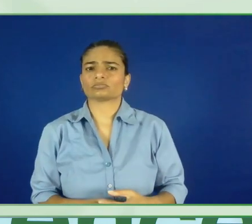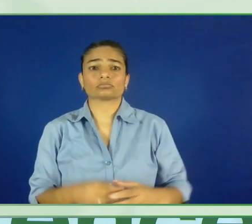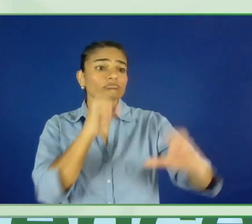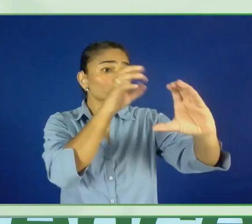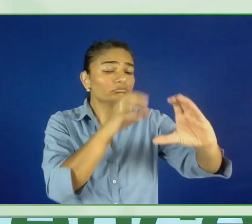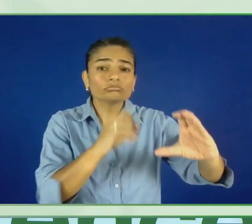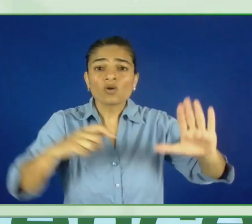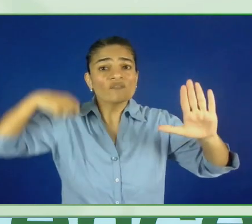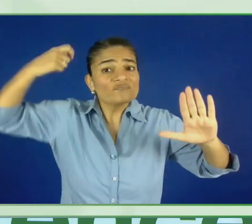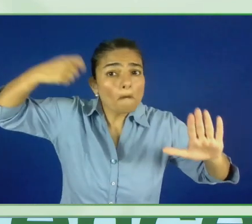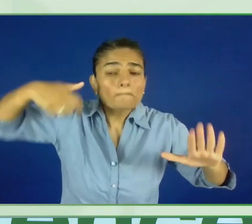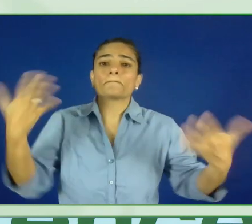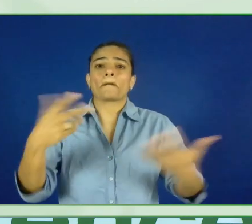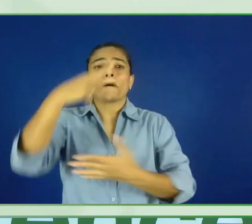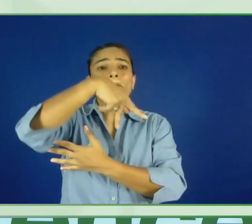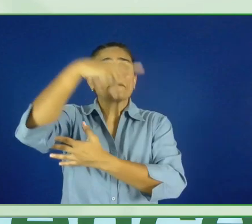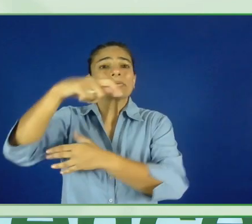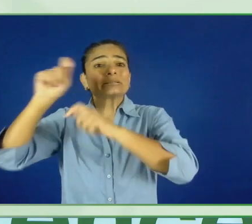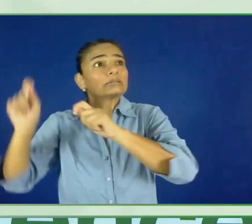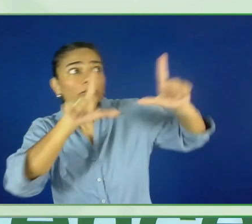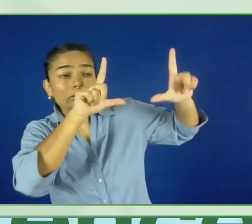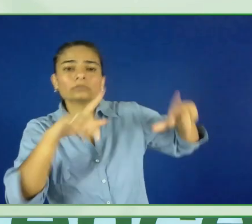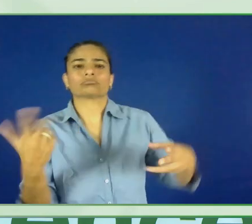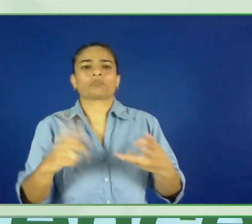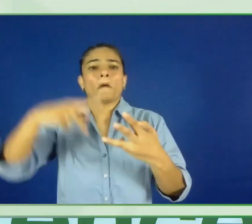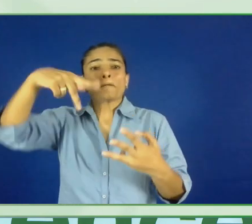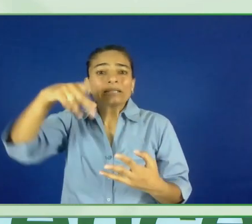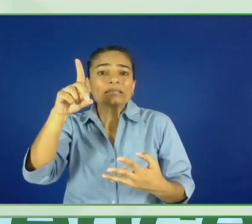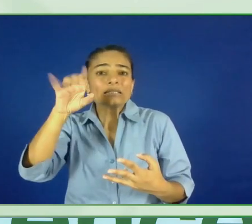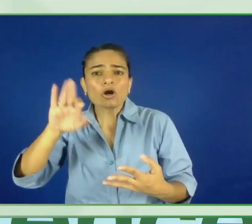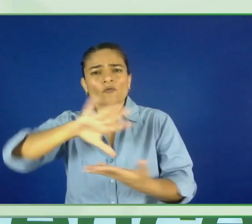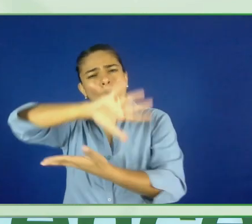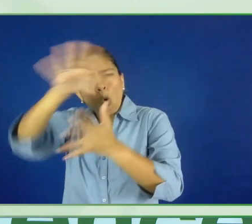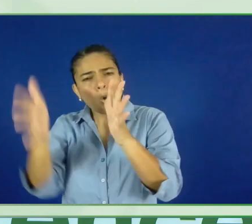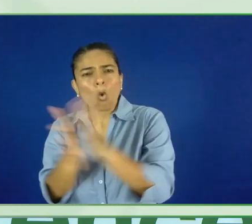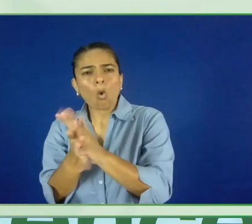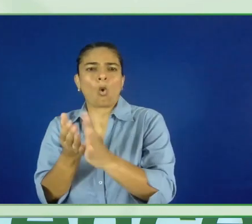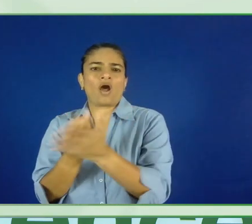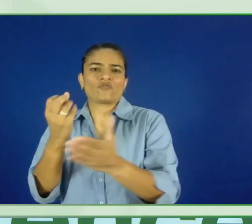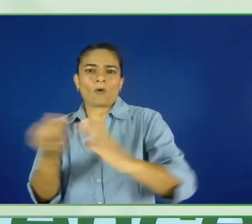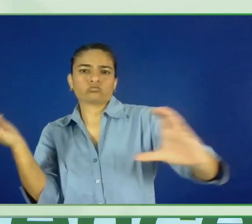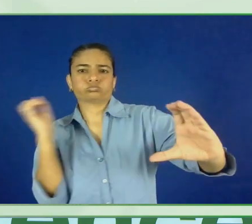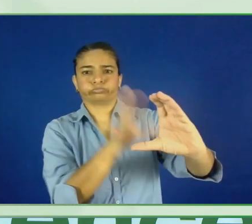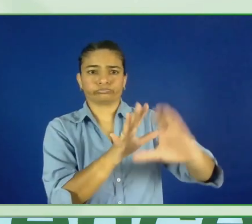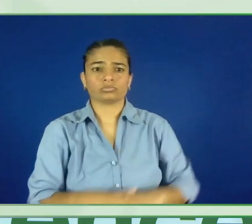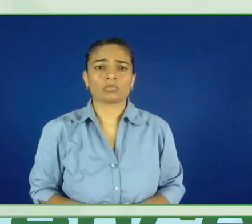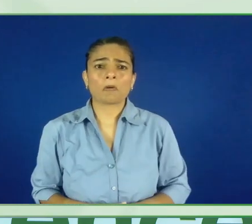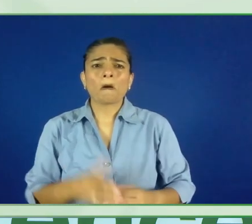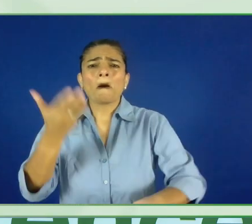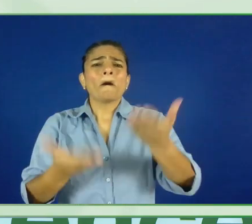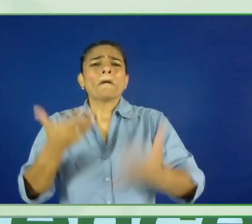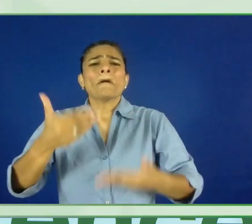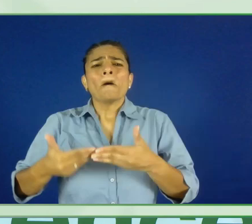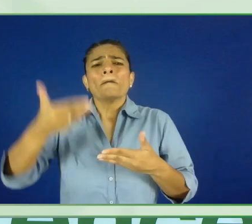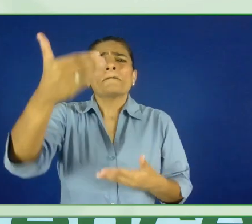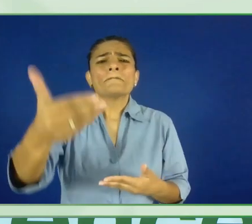but maybe in a month's time, if you type into this assistant, how do you start your own Zero Project, your